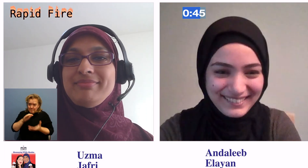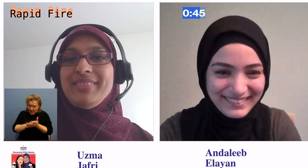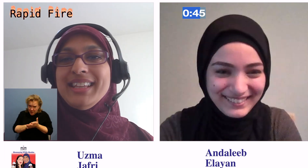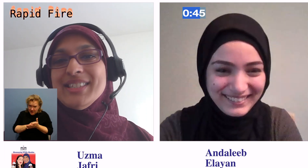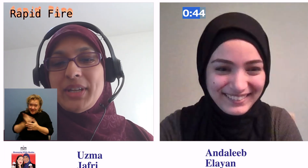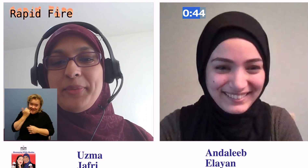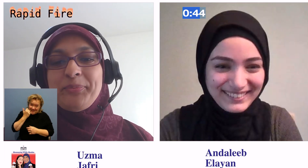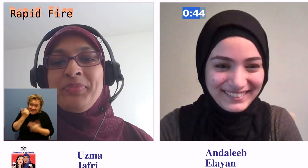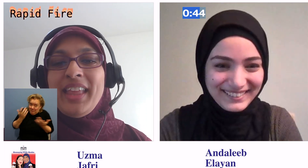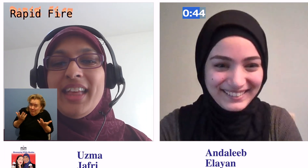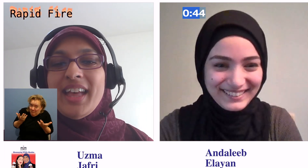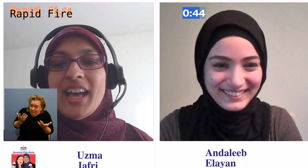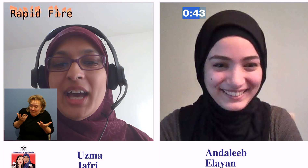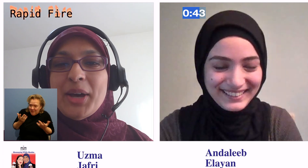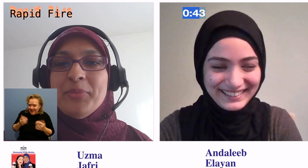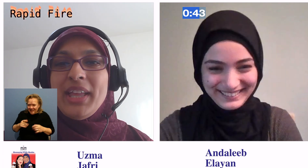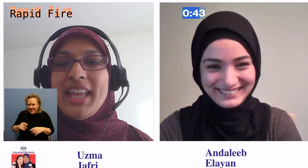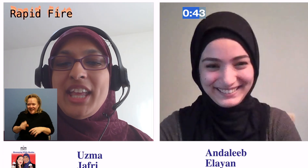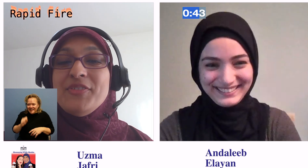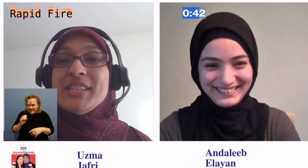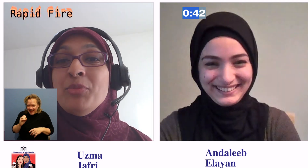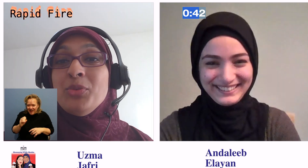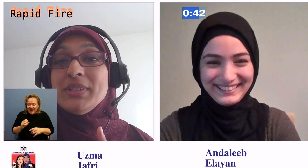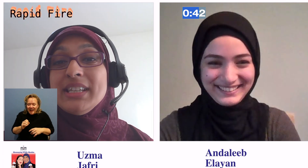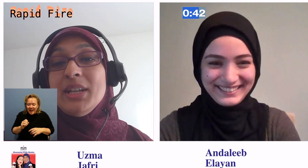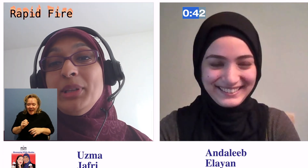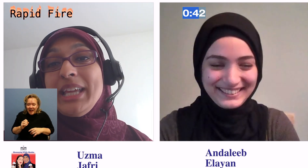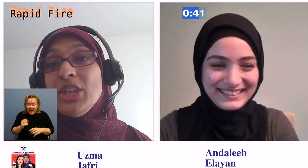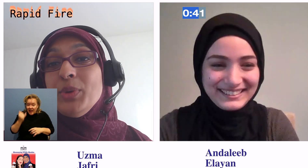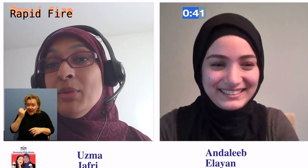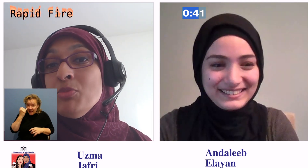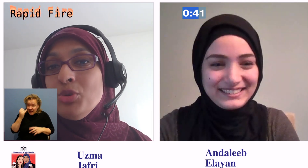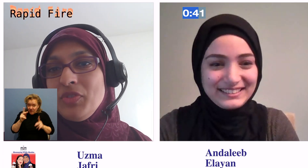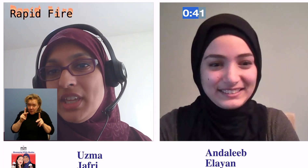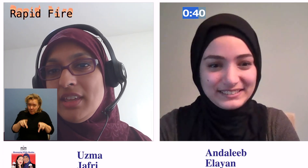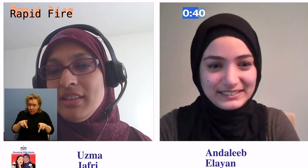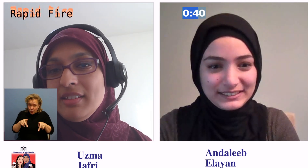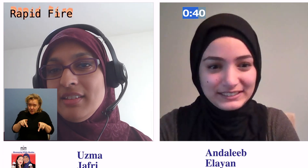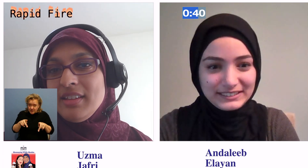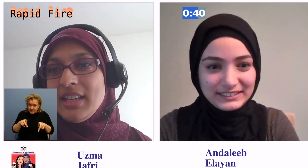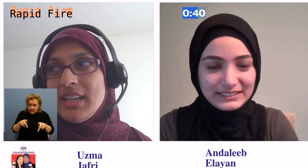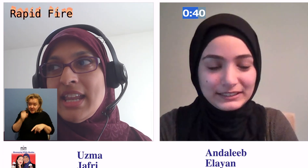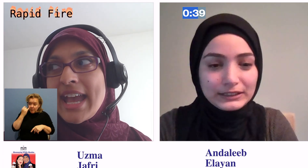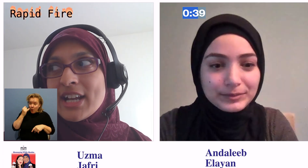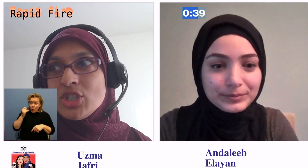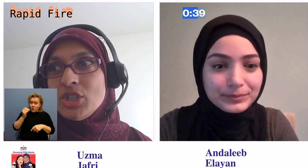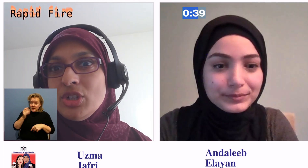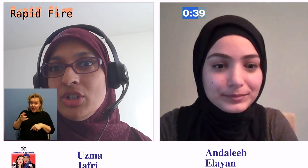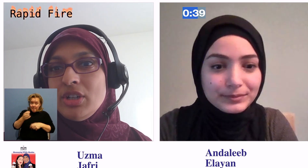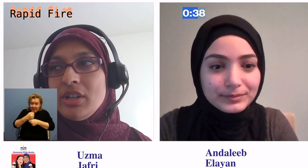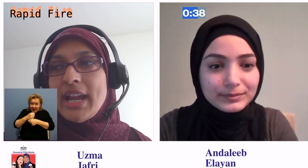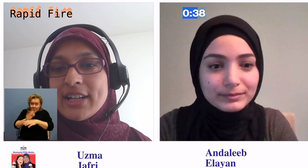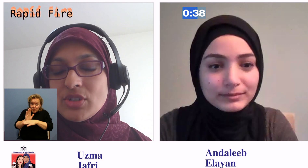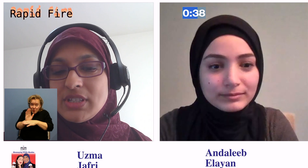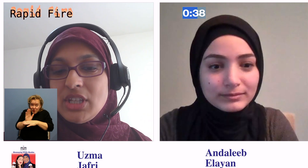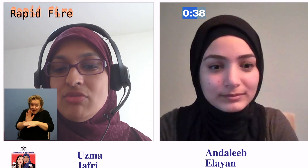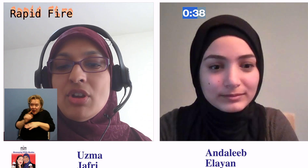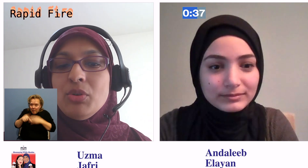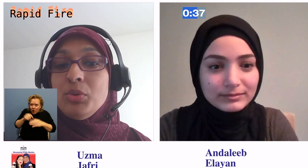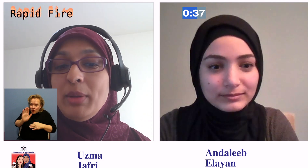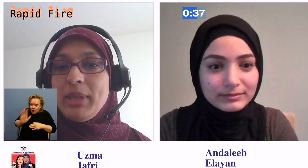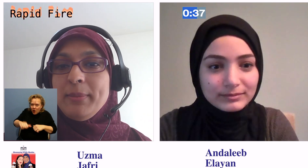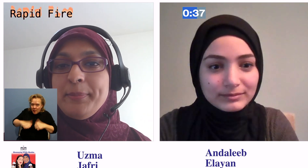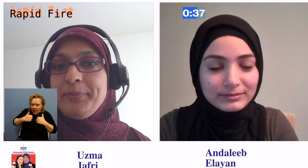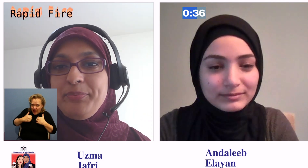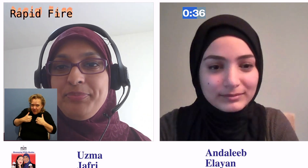it's okay. Um, if someone was going to play you in a movie, an actor or actress that,